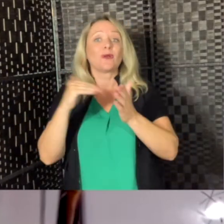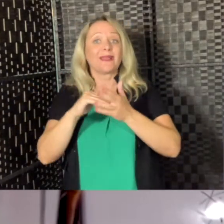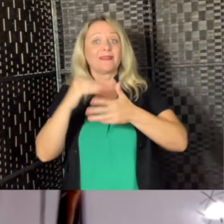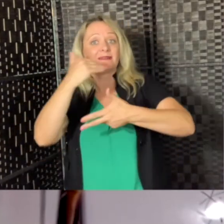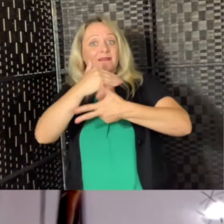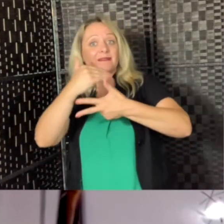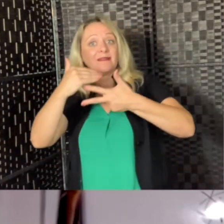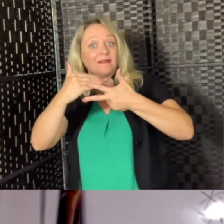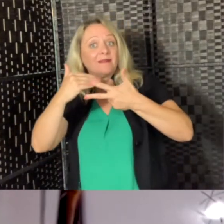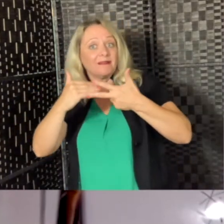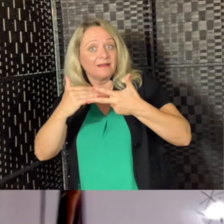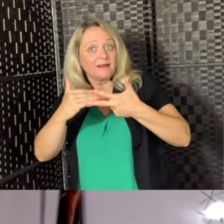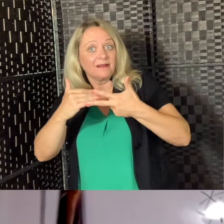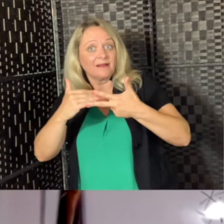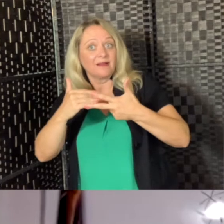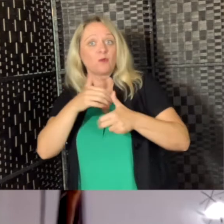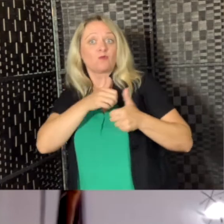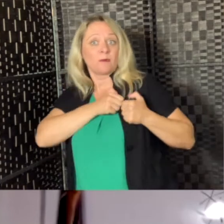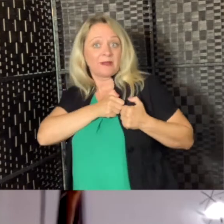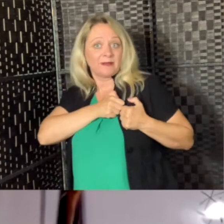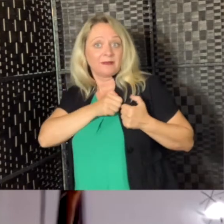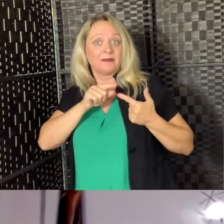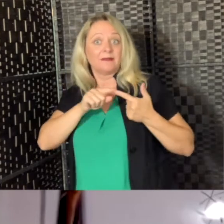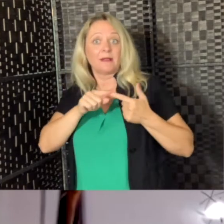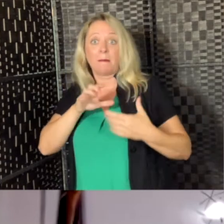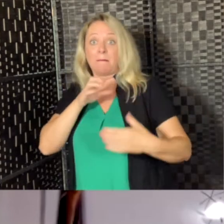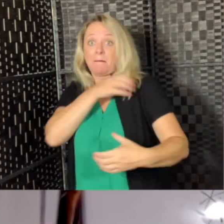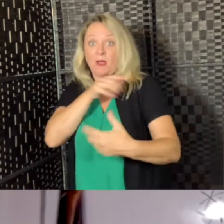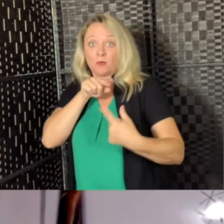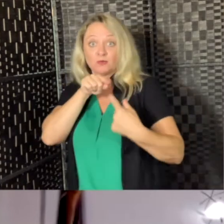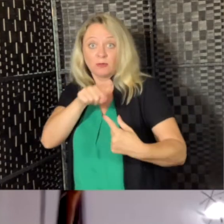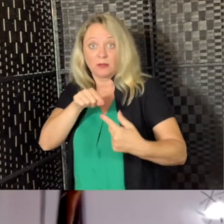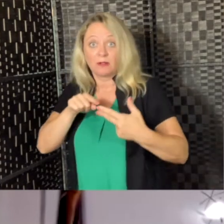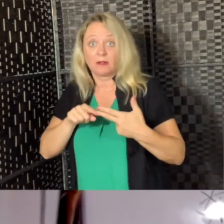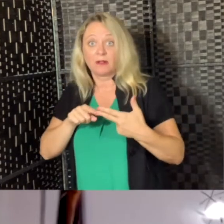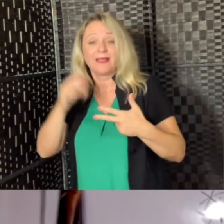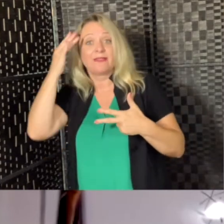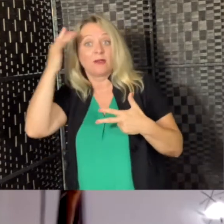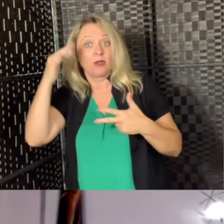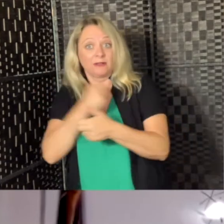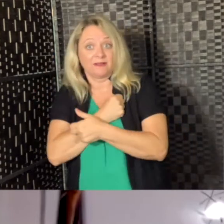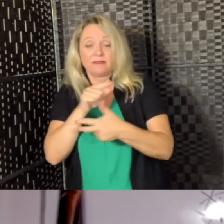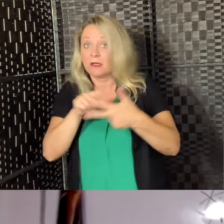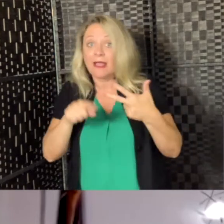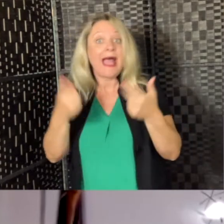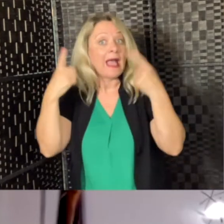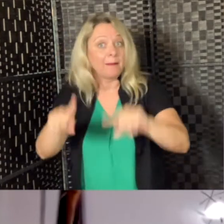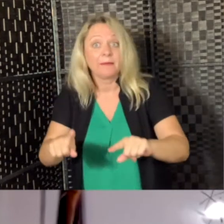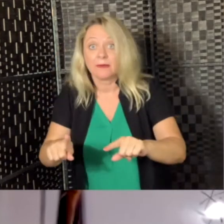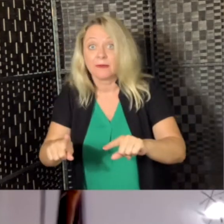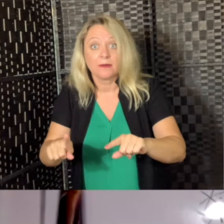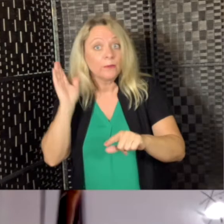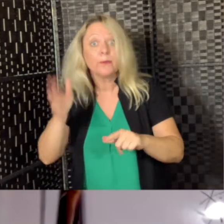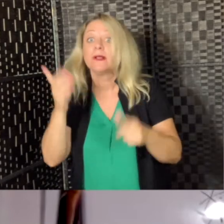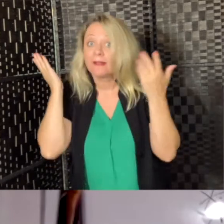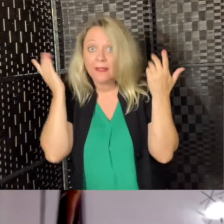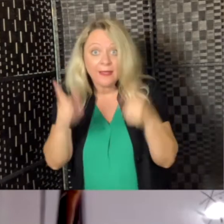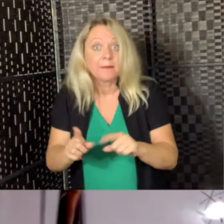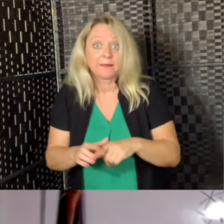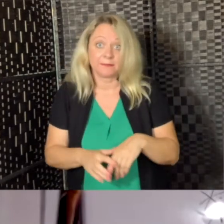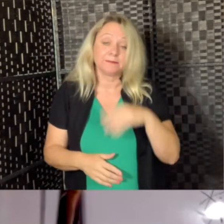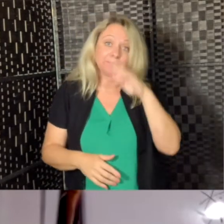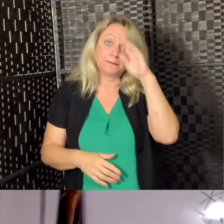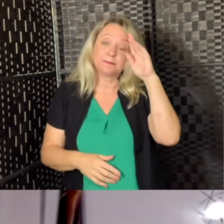down, you get through the power struggle, and you get here, you drop into conscious loving, and then sometimes there's a